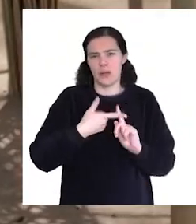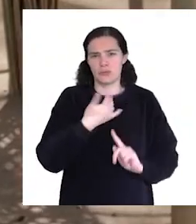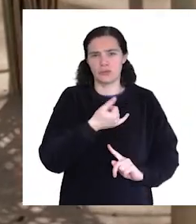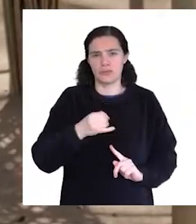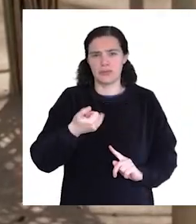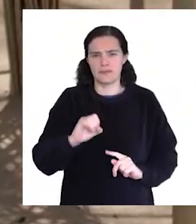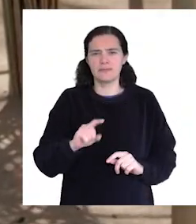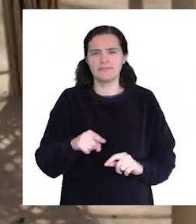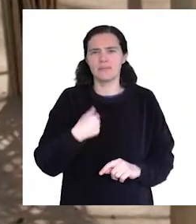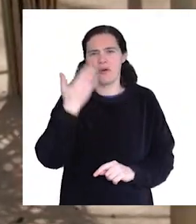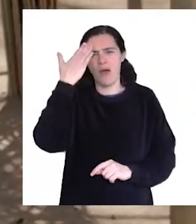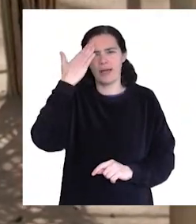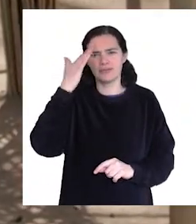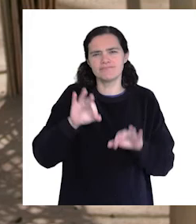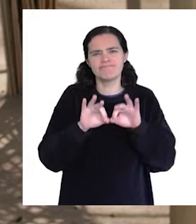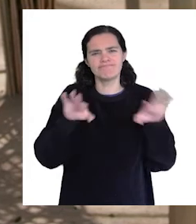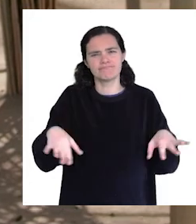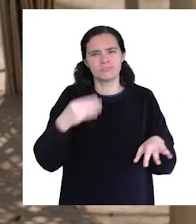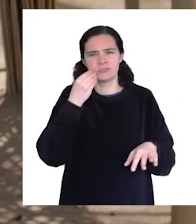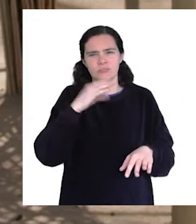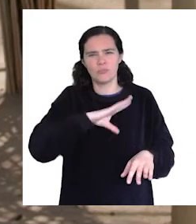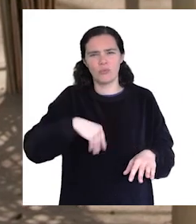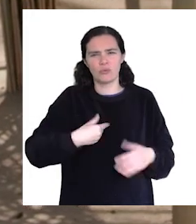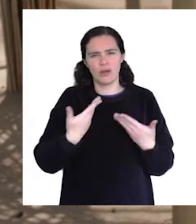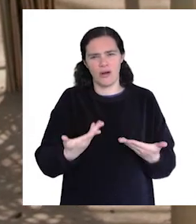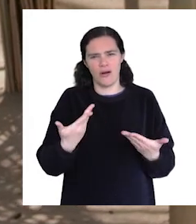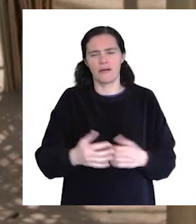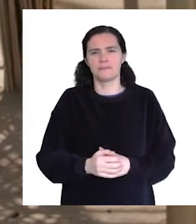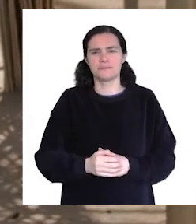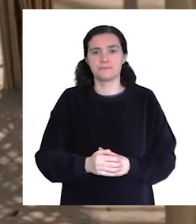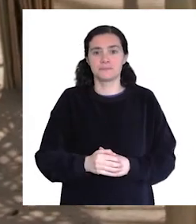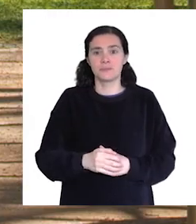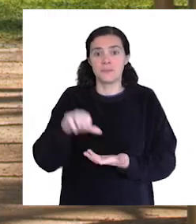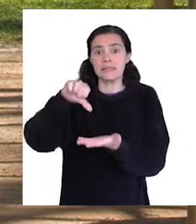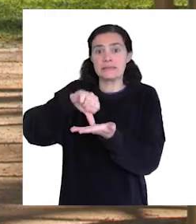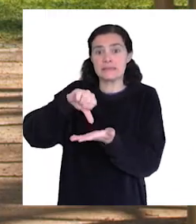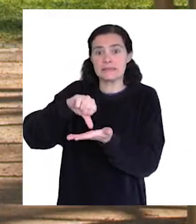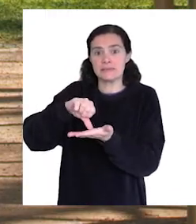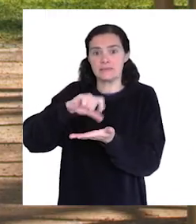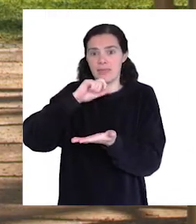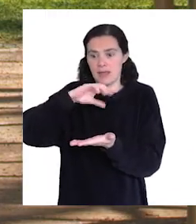2020, I think is exactly where the world is standing right now, in the